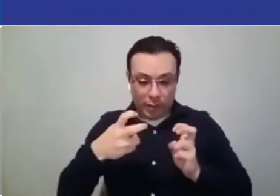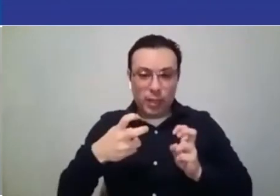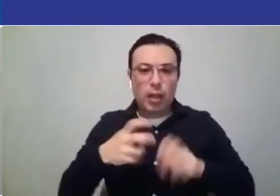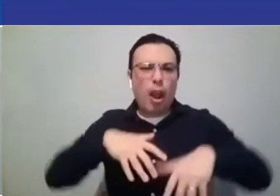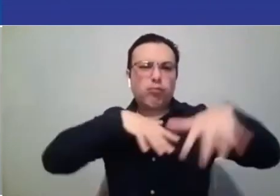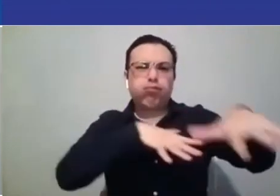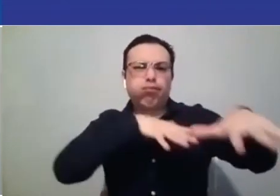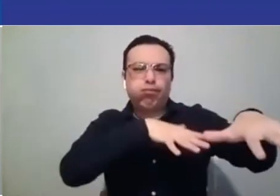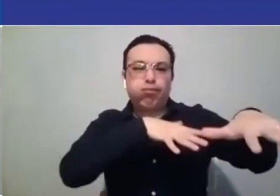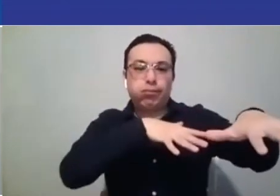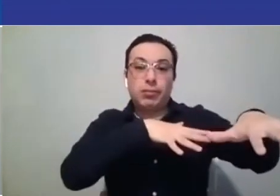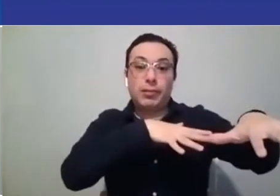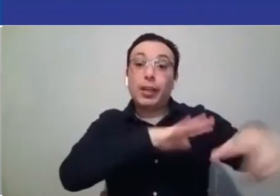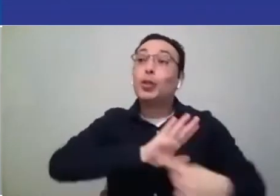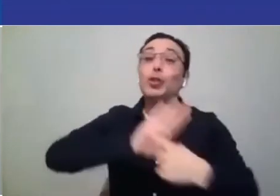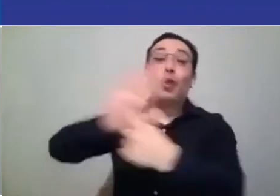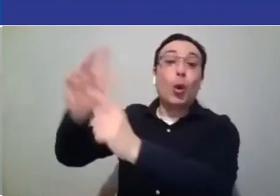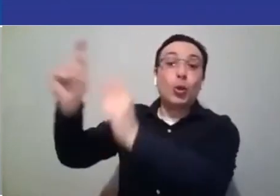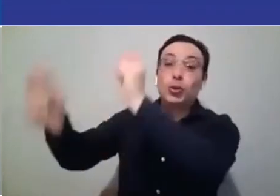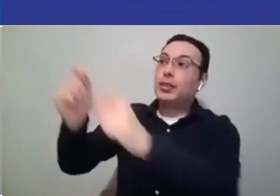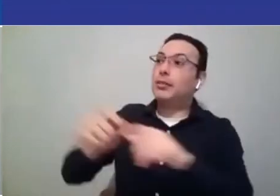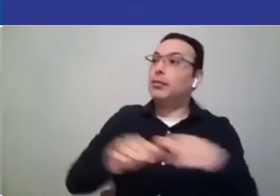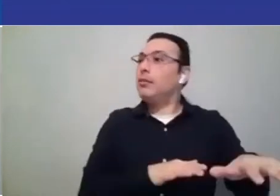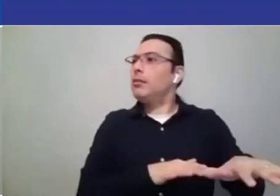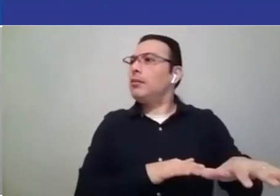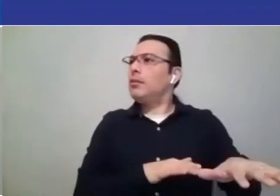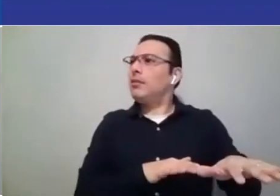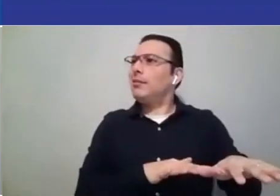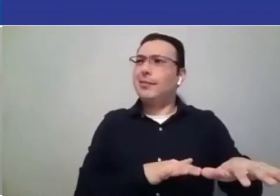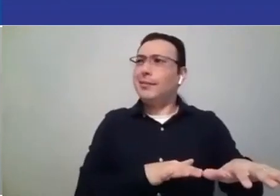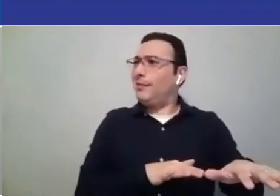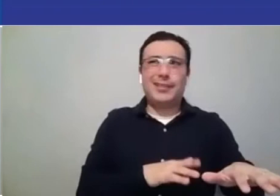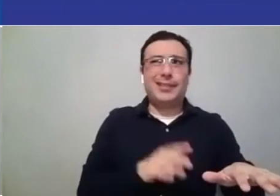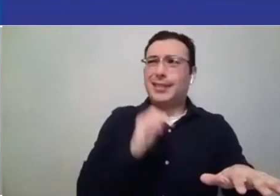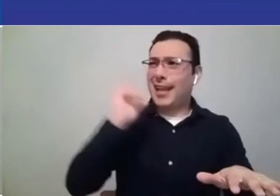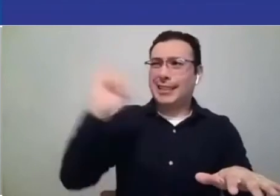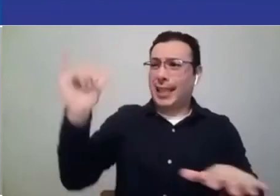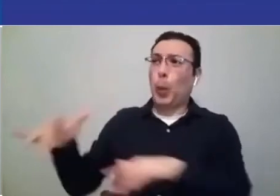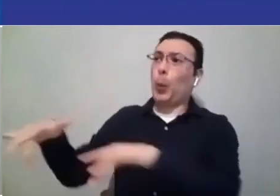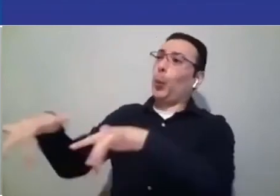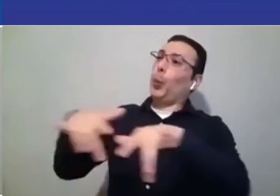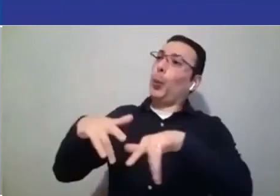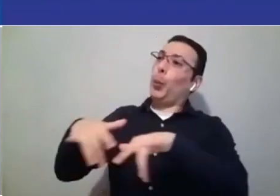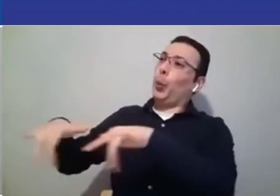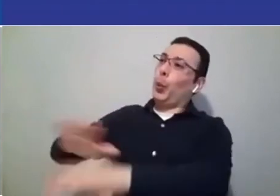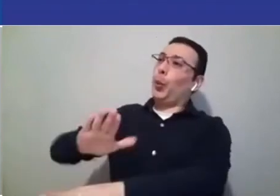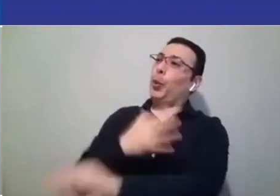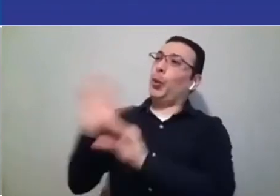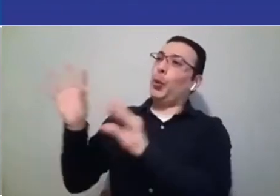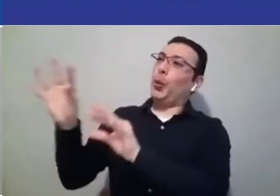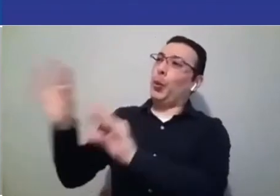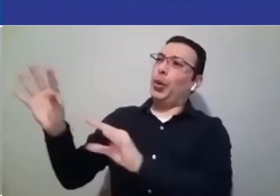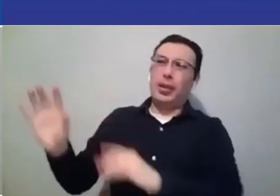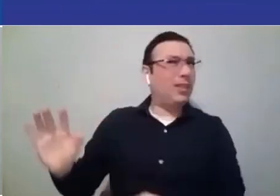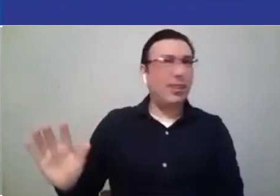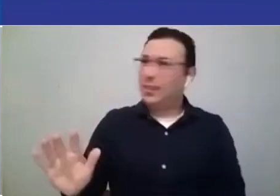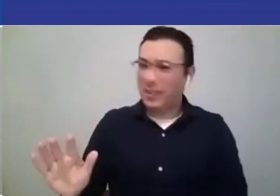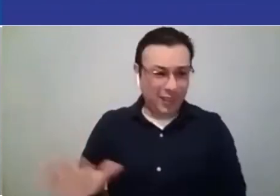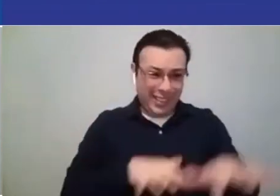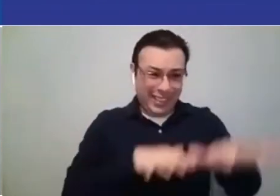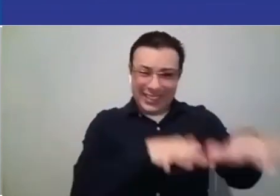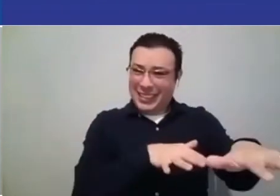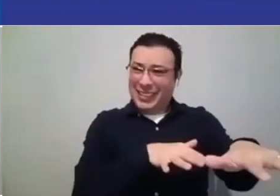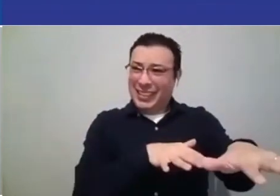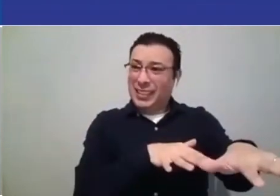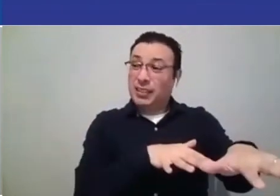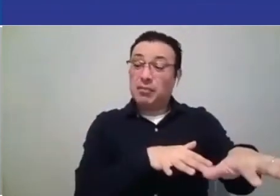then exemplify to the people in Trinidad, like, we don't do what you do. We do this. So learn from us that we are